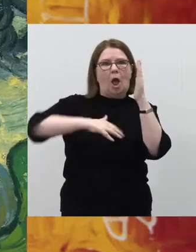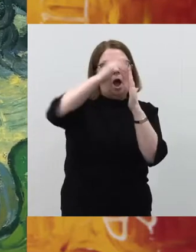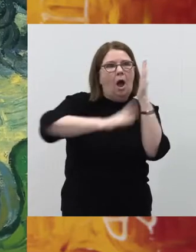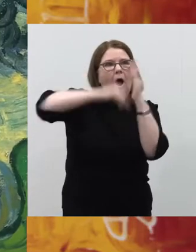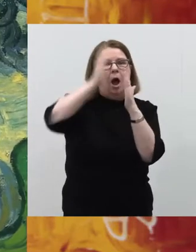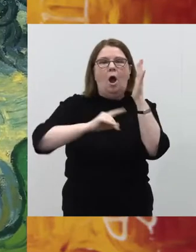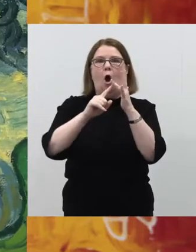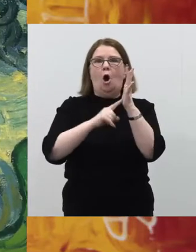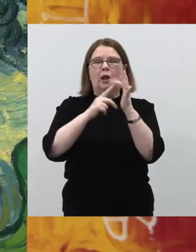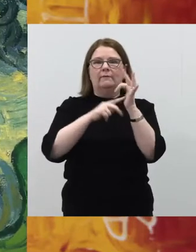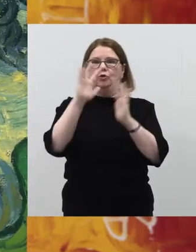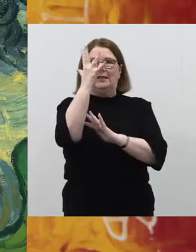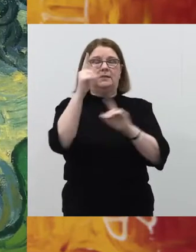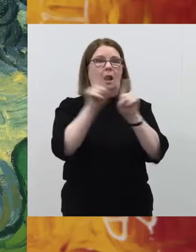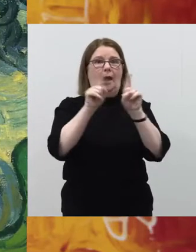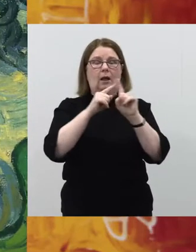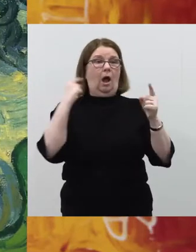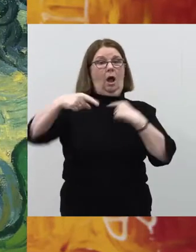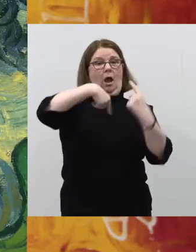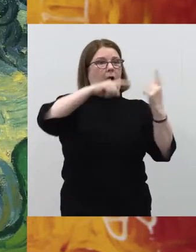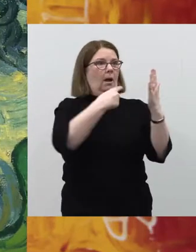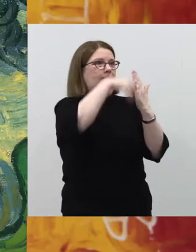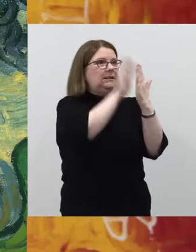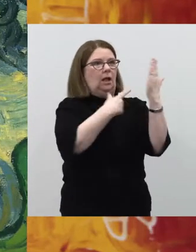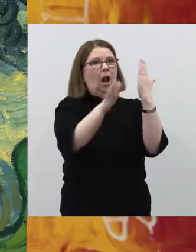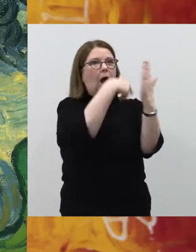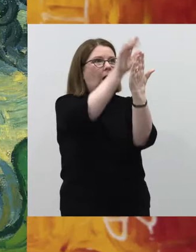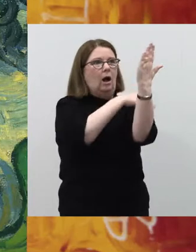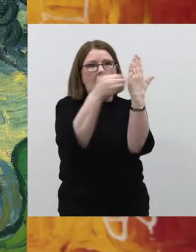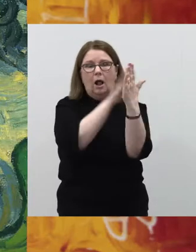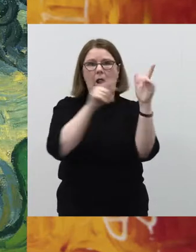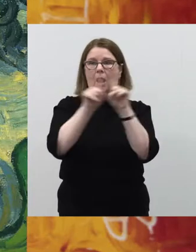control signifies authentic, meaningful expression.